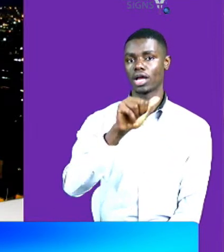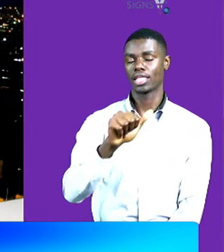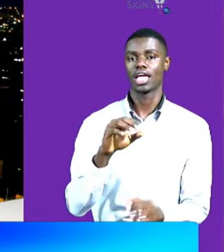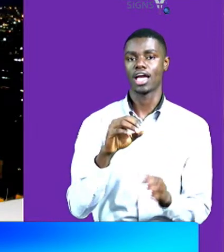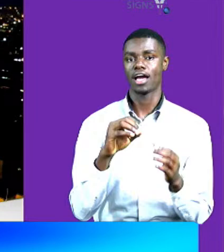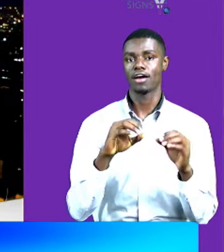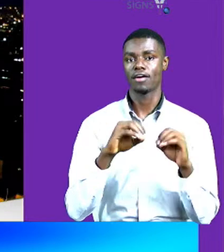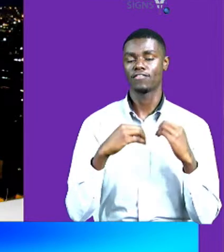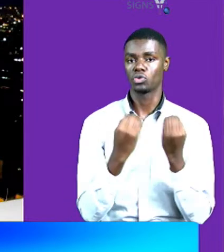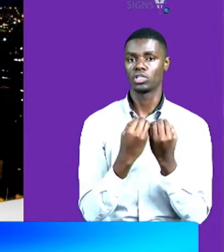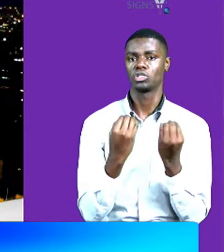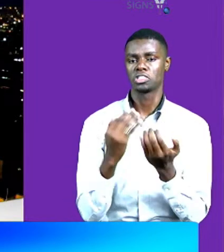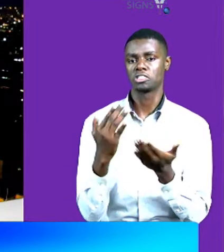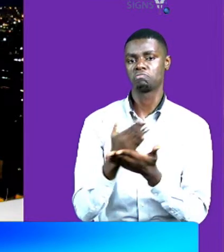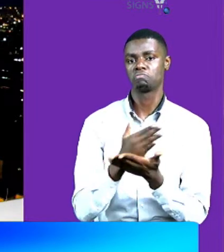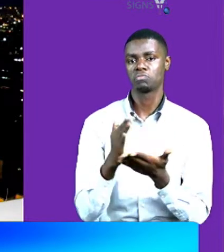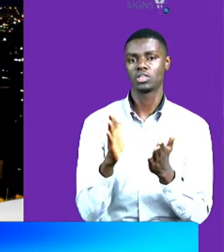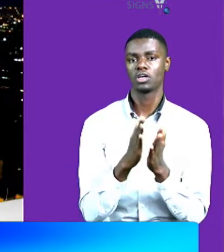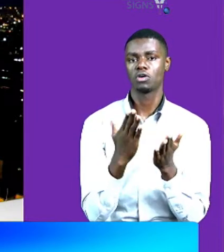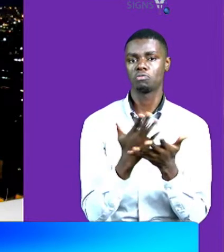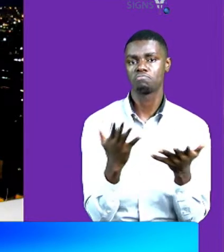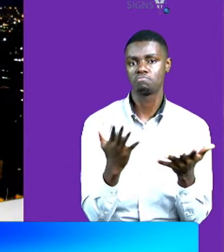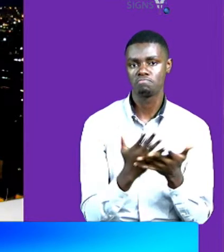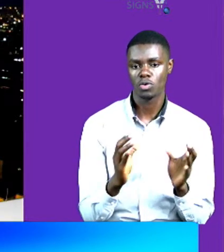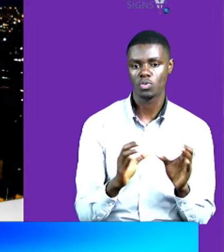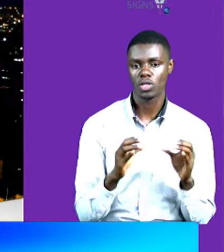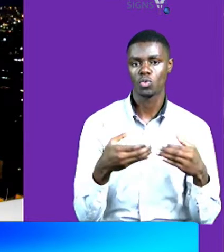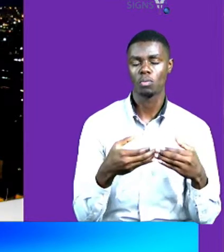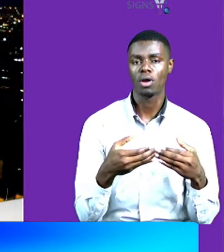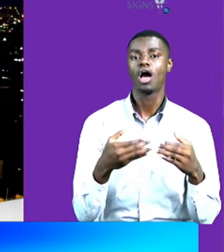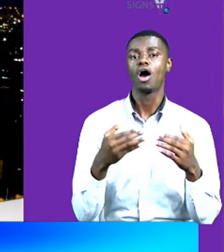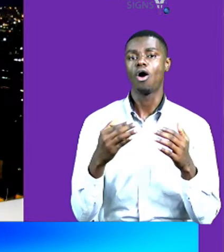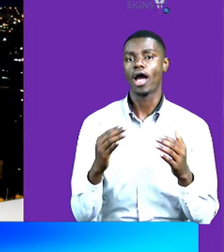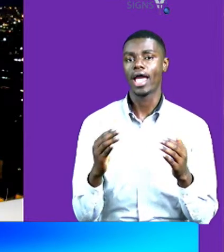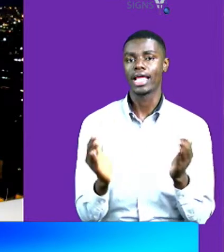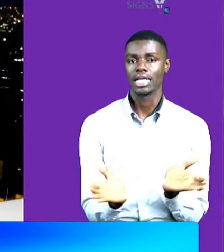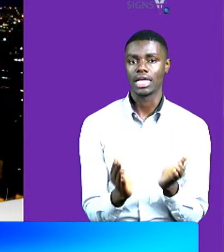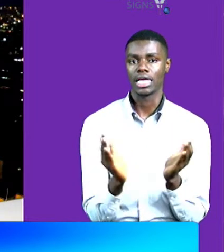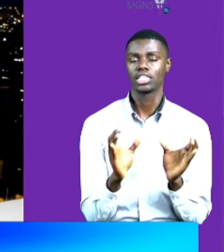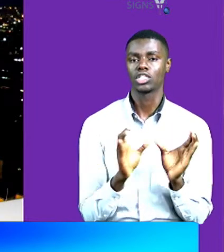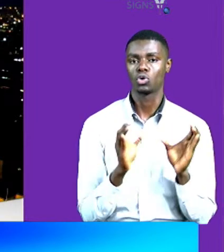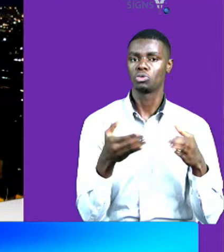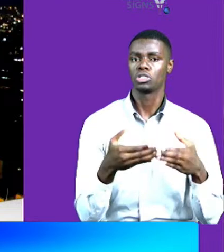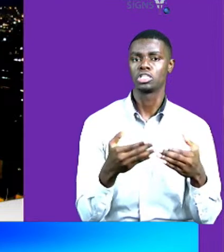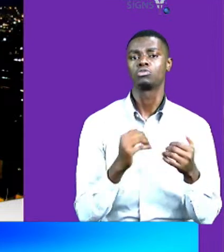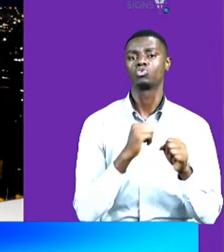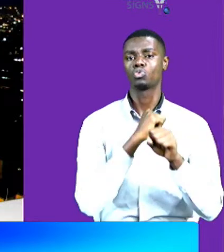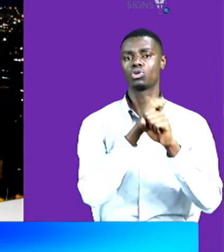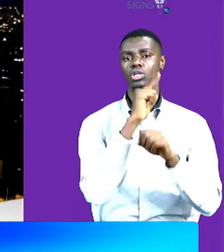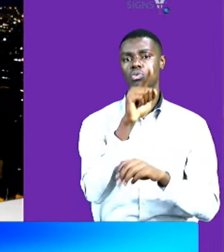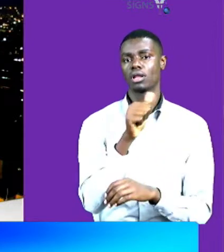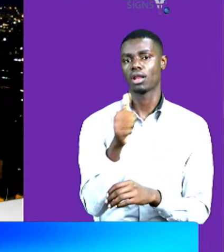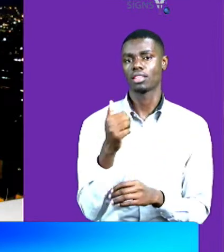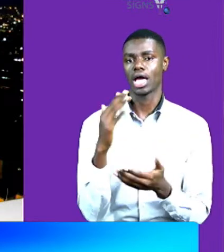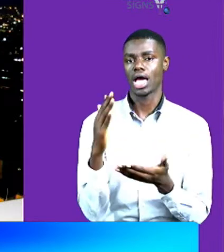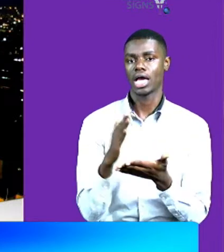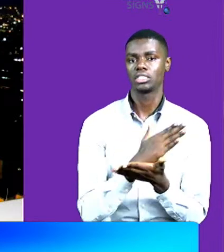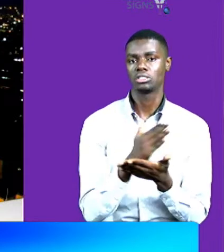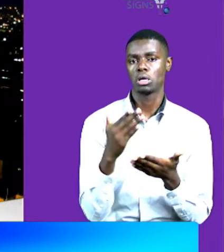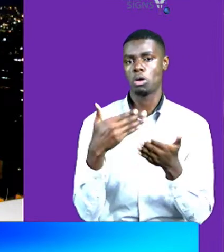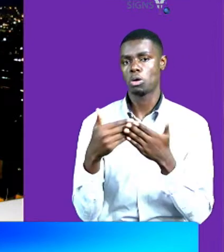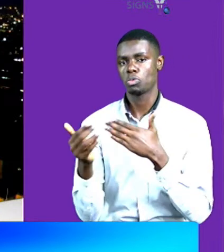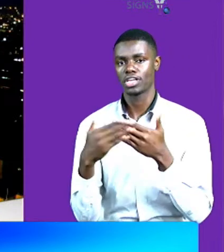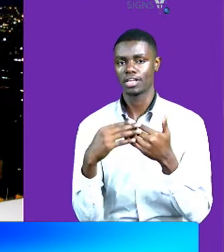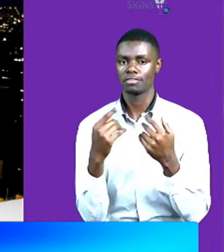assorted goodies with the group, encouraged the community to be each other's keeper and share